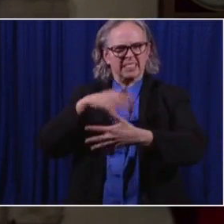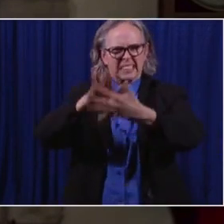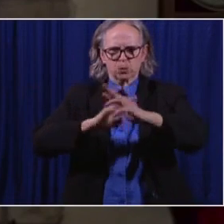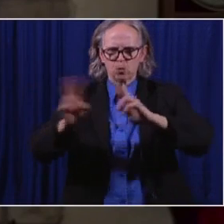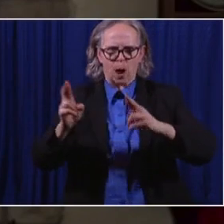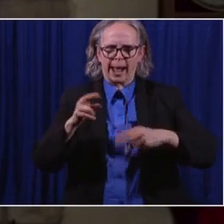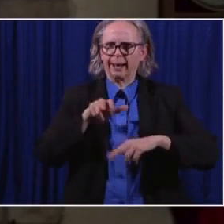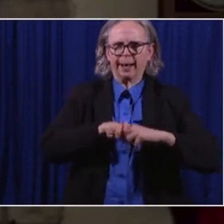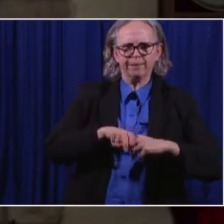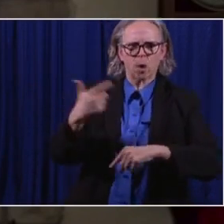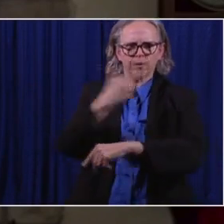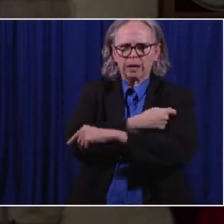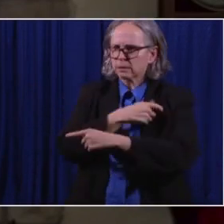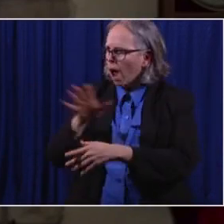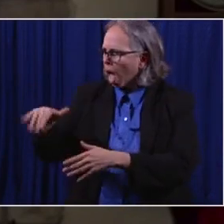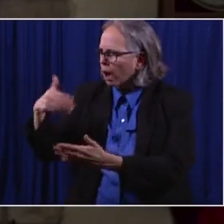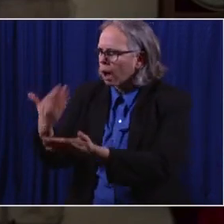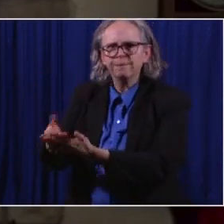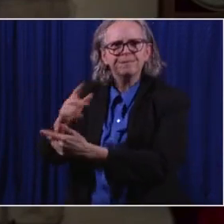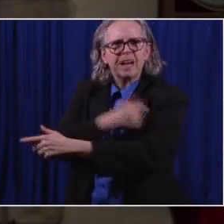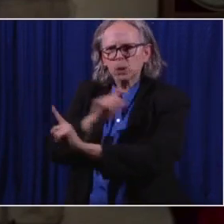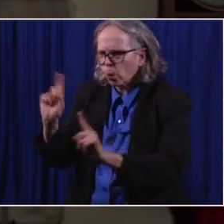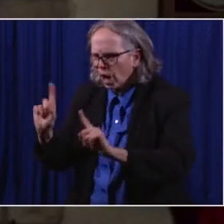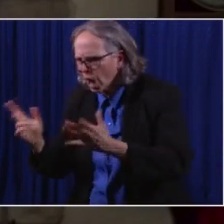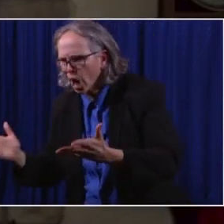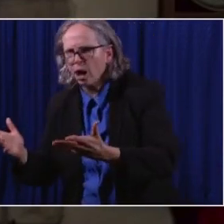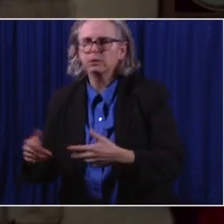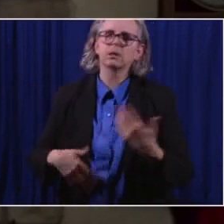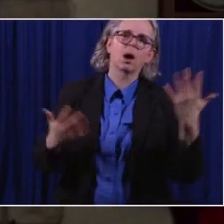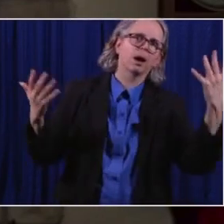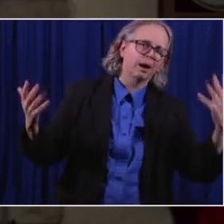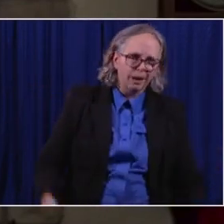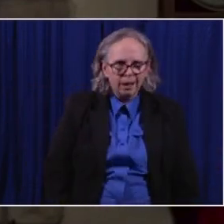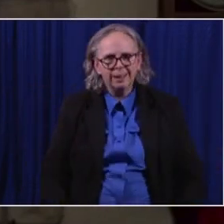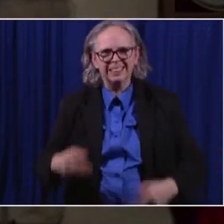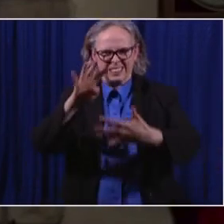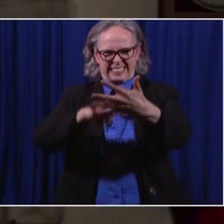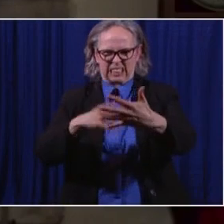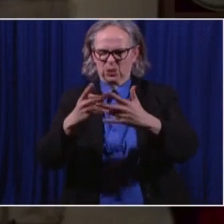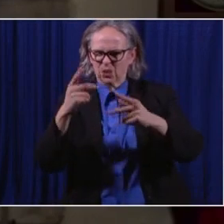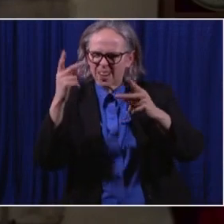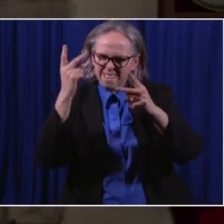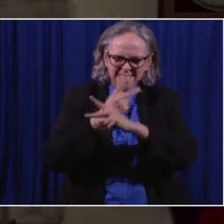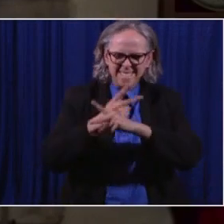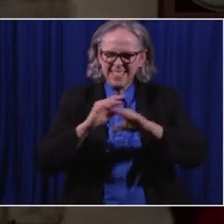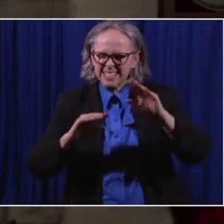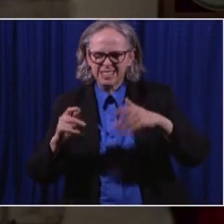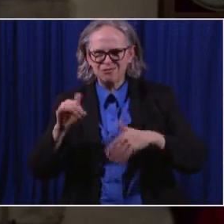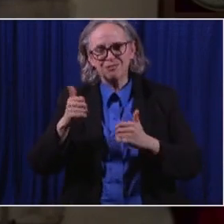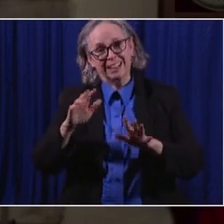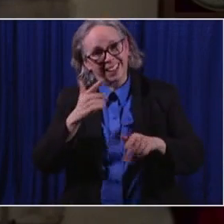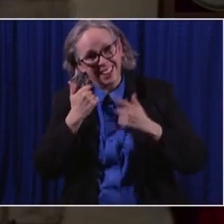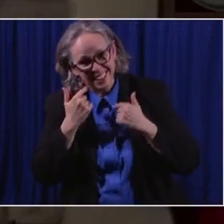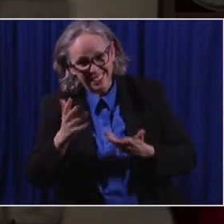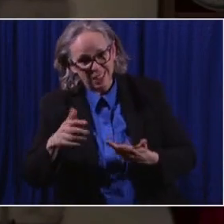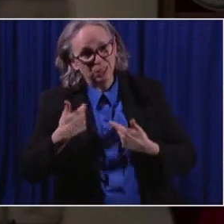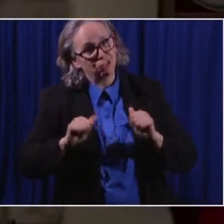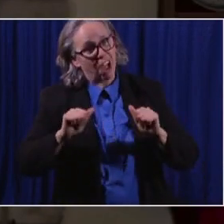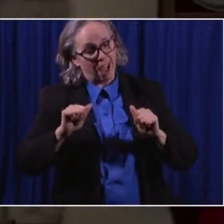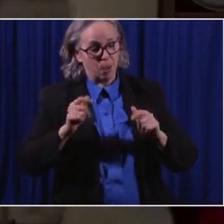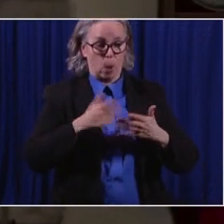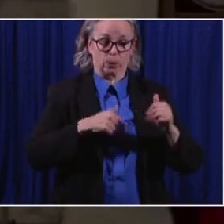is going to happen, a lot of moving parts. Our job, as much as we can control this, is to keep pushing and